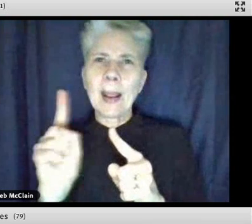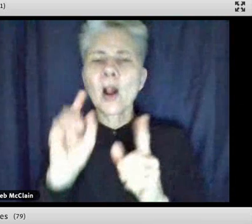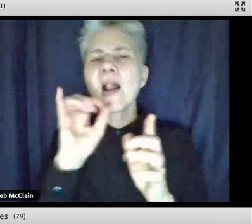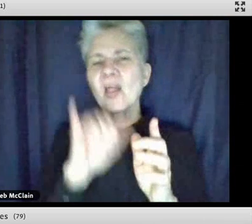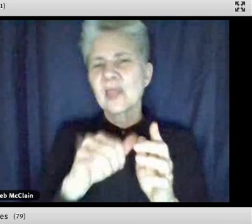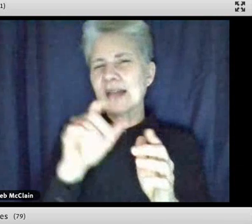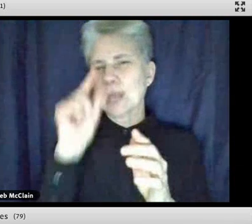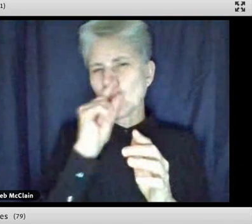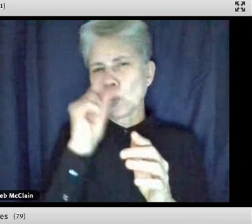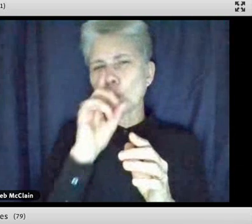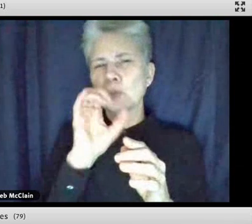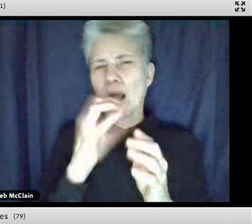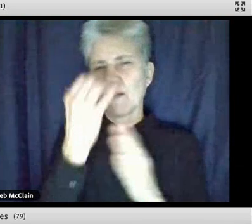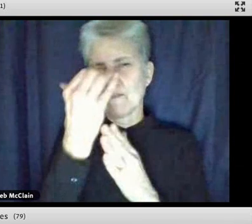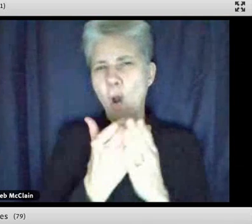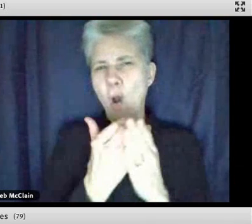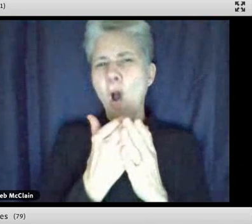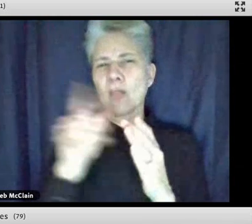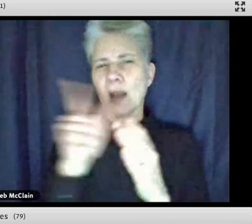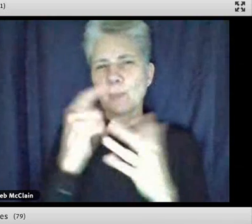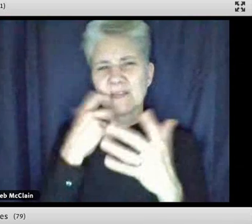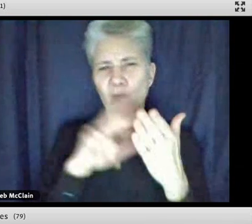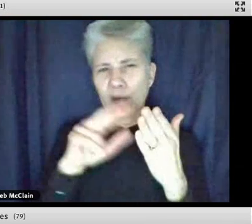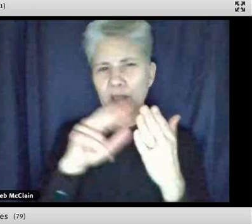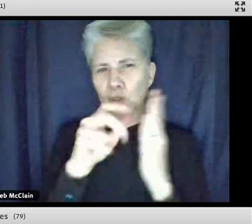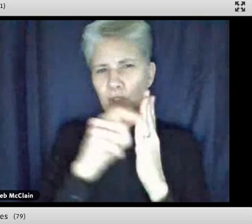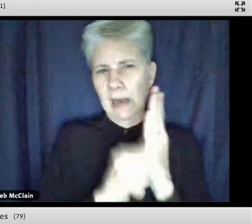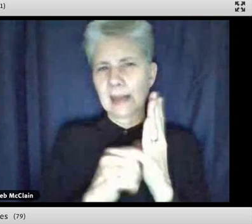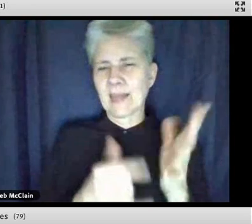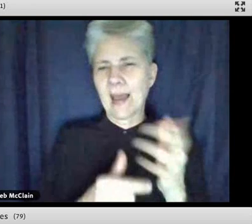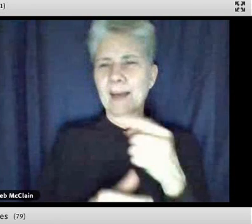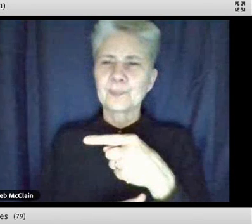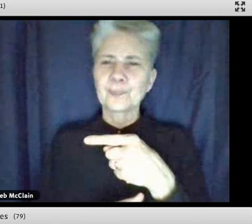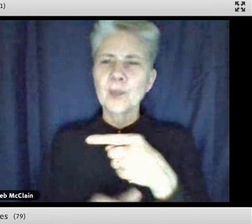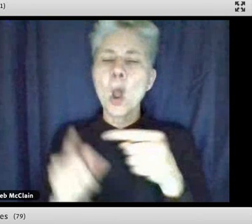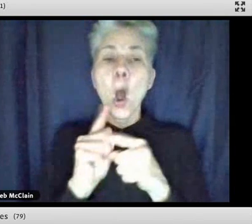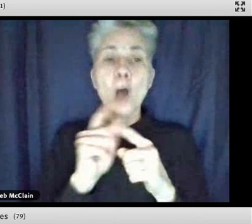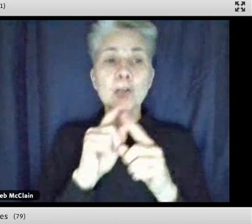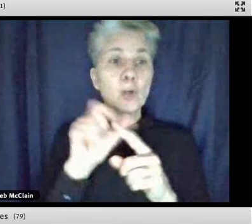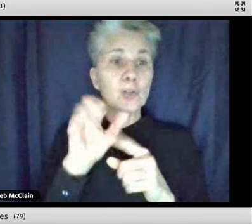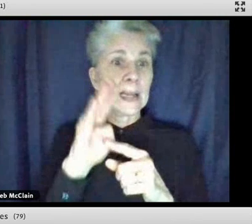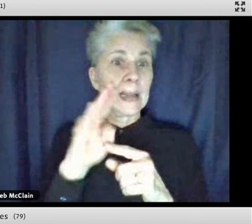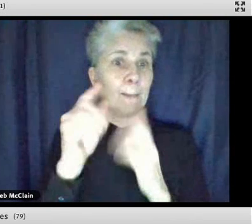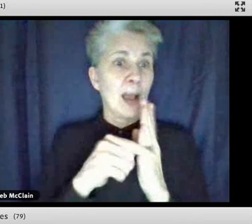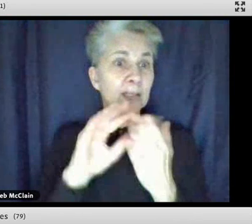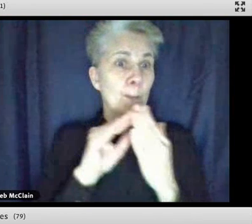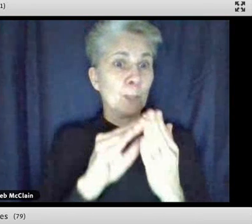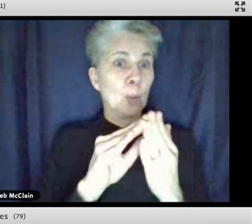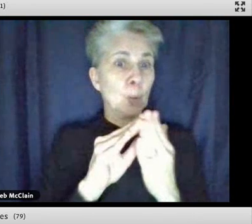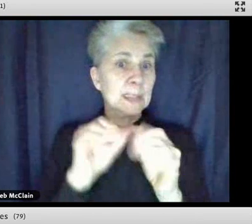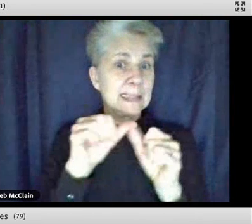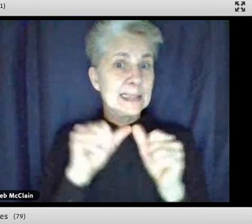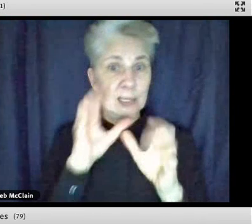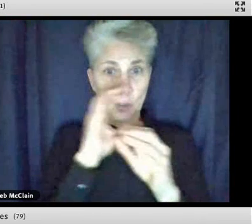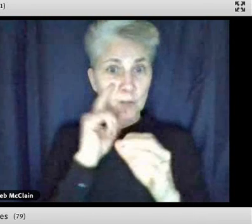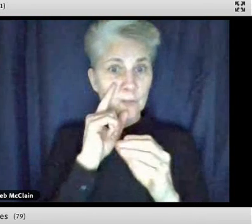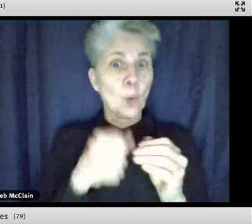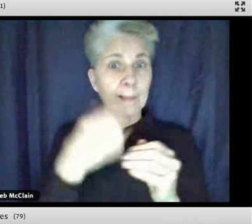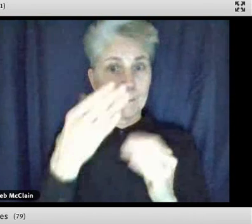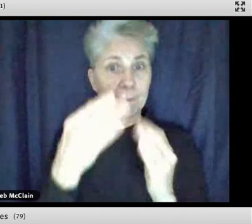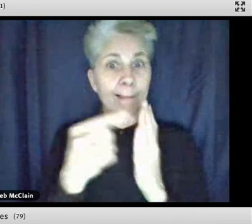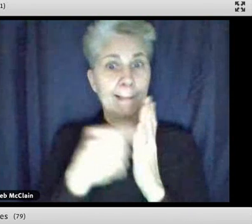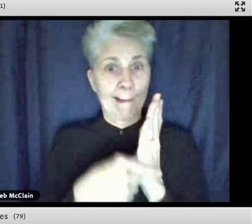of all the libraries that have done research guides. Now you can also go to the LibGuides community site and you can search for guides. And